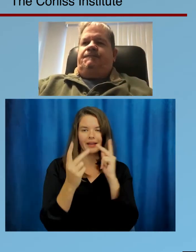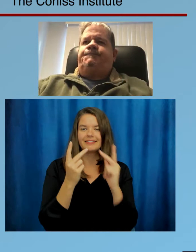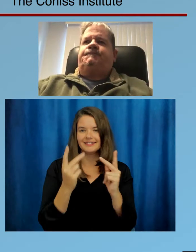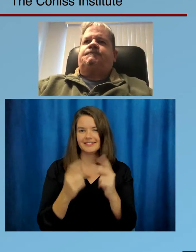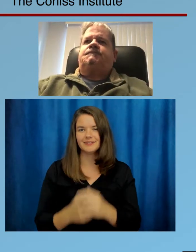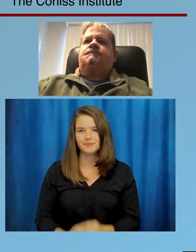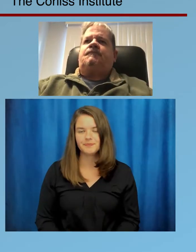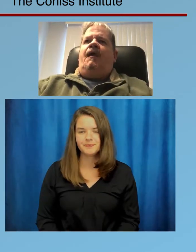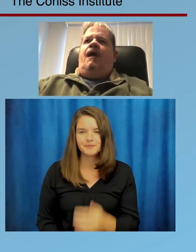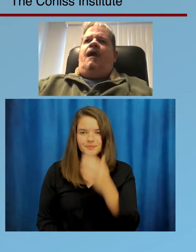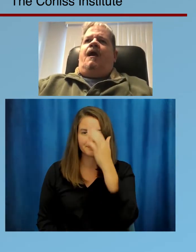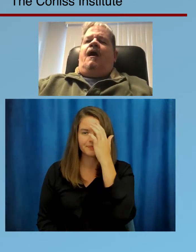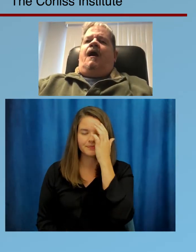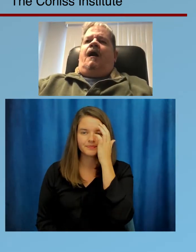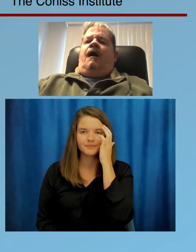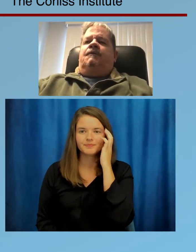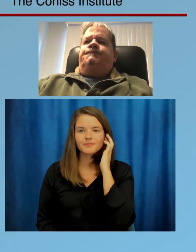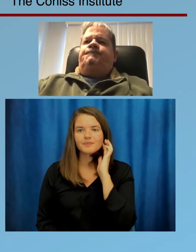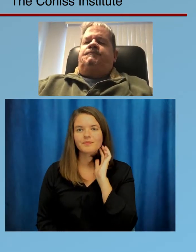see.